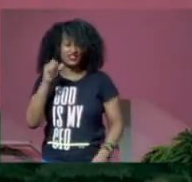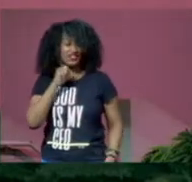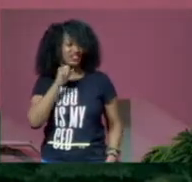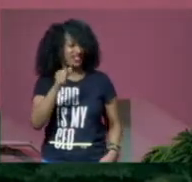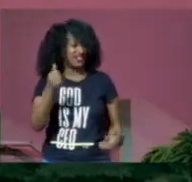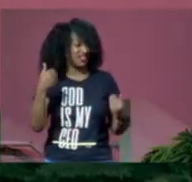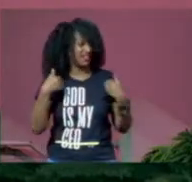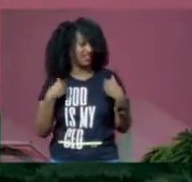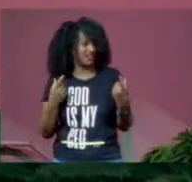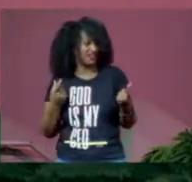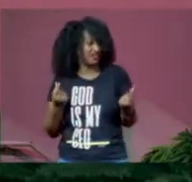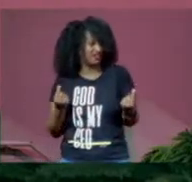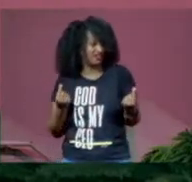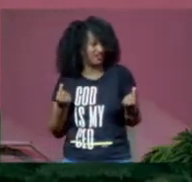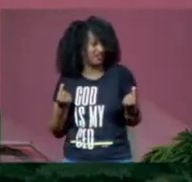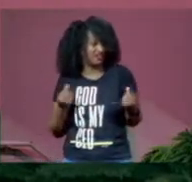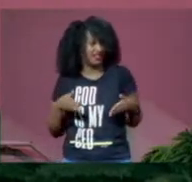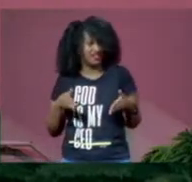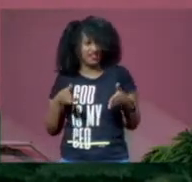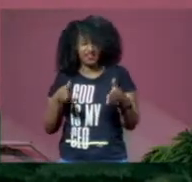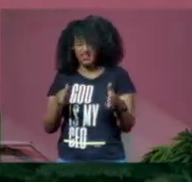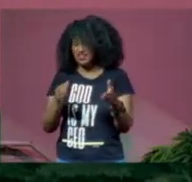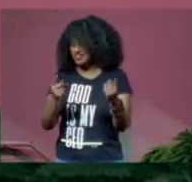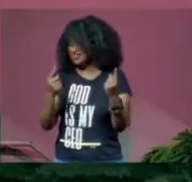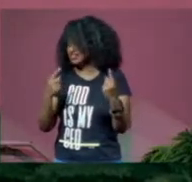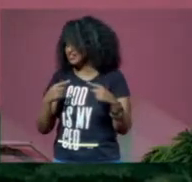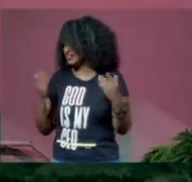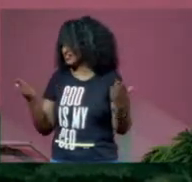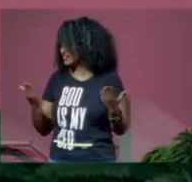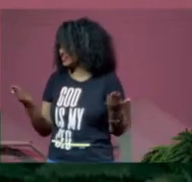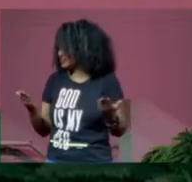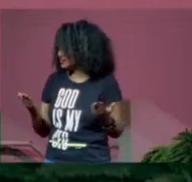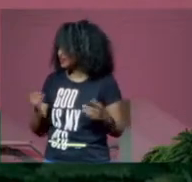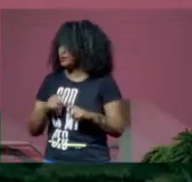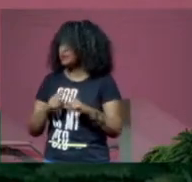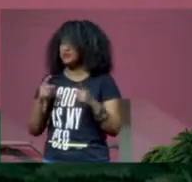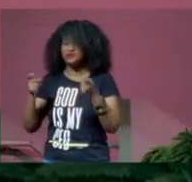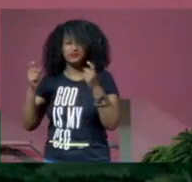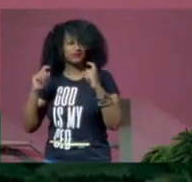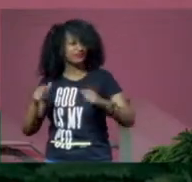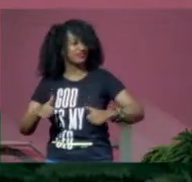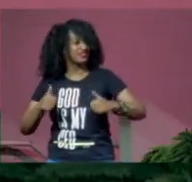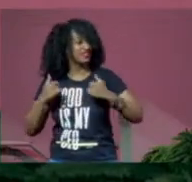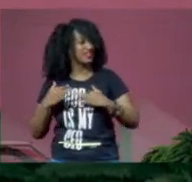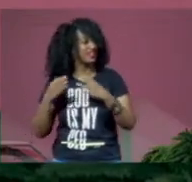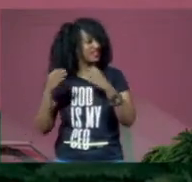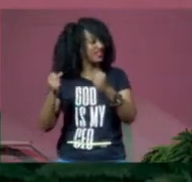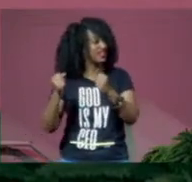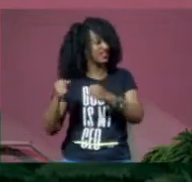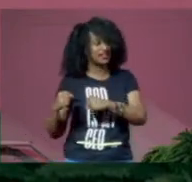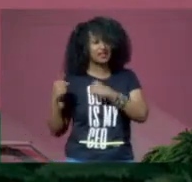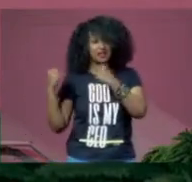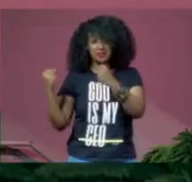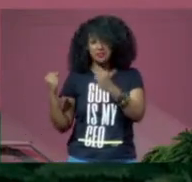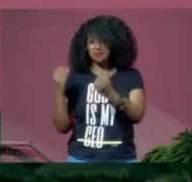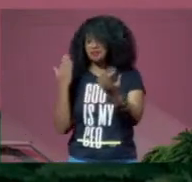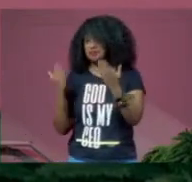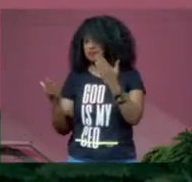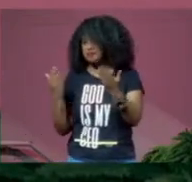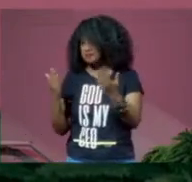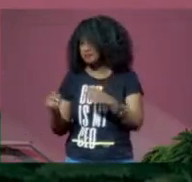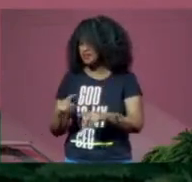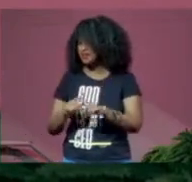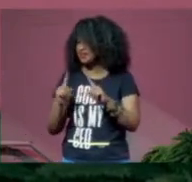allow us to gather here. You didn't have to give us life. You didn't have to give us health and strength. It could have been another